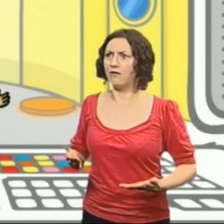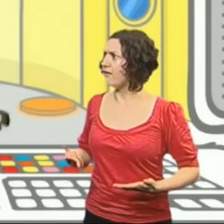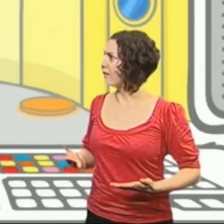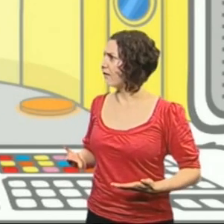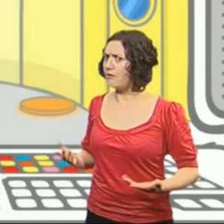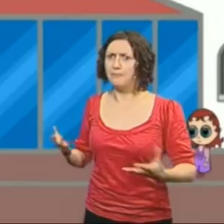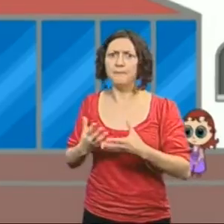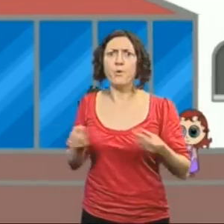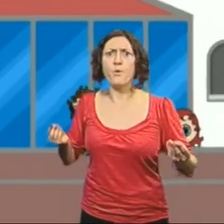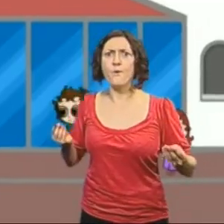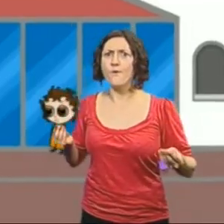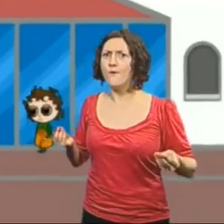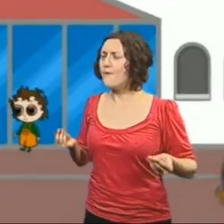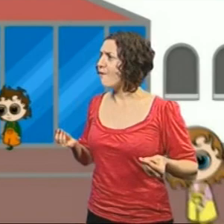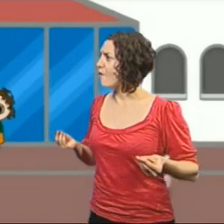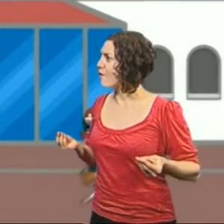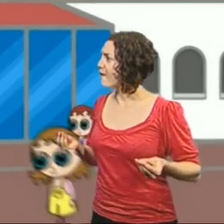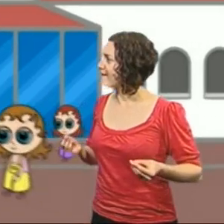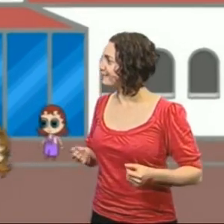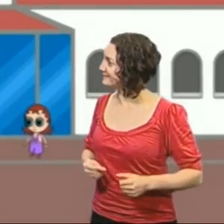they've gone.